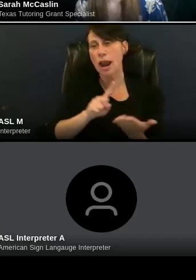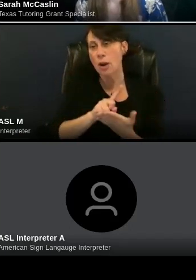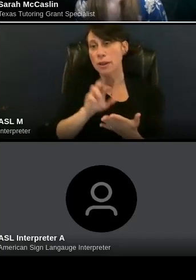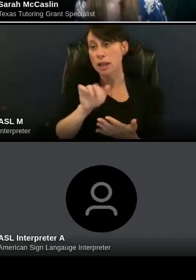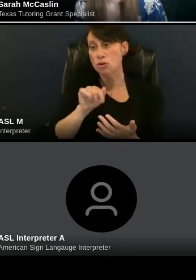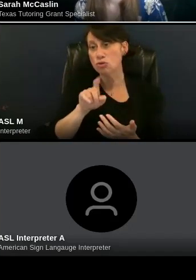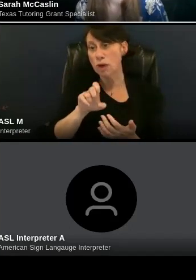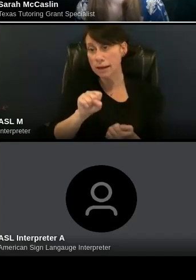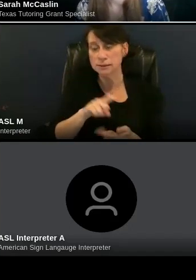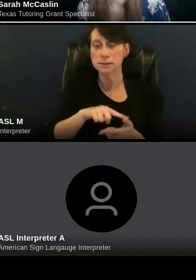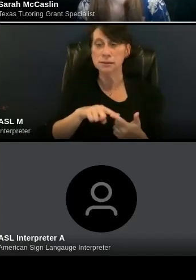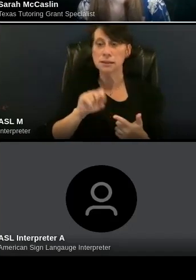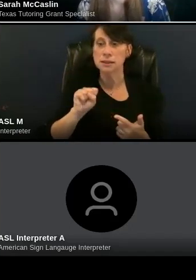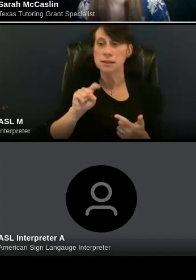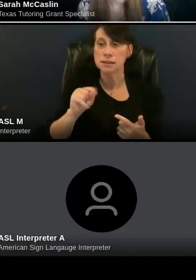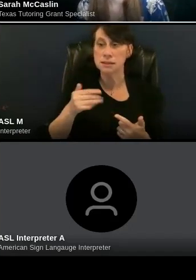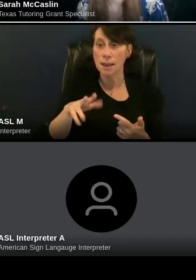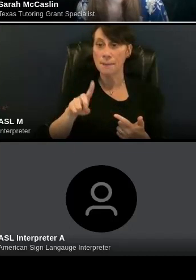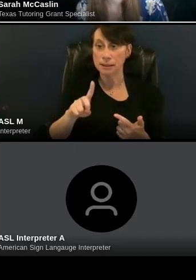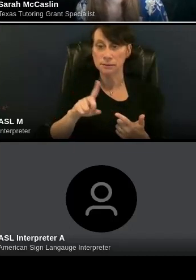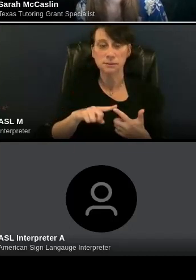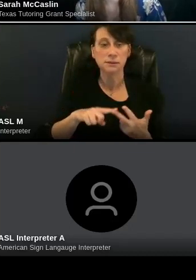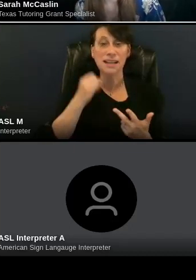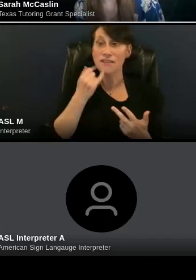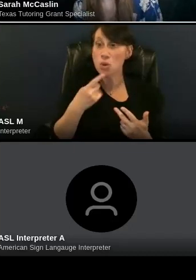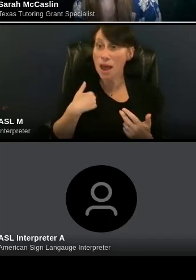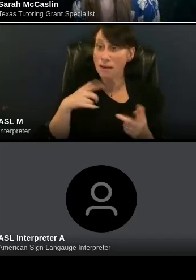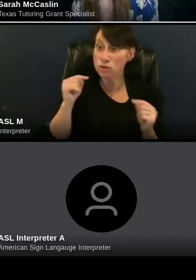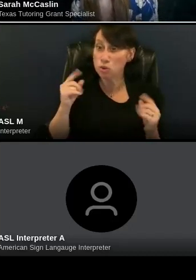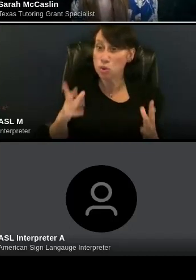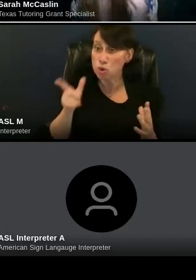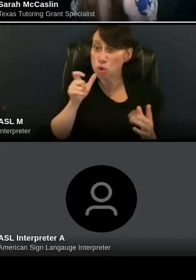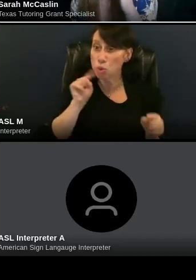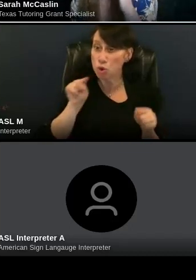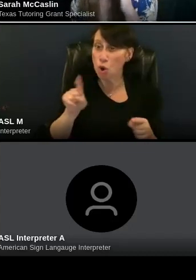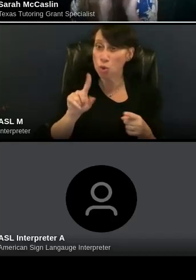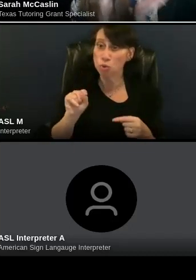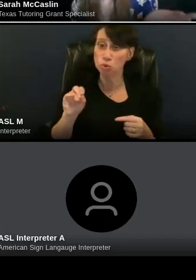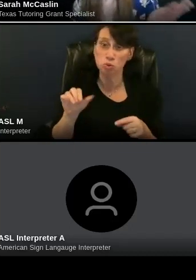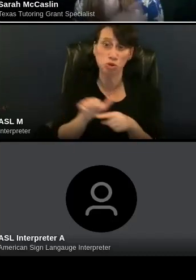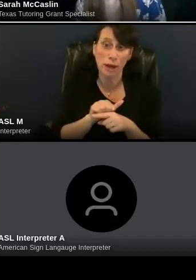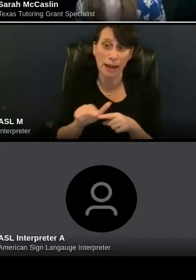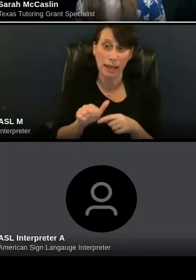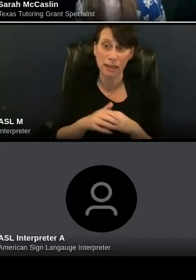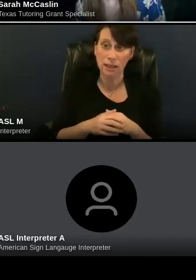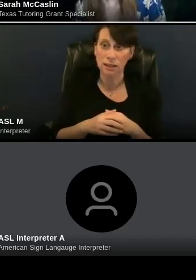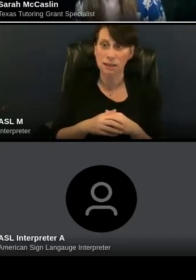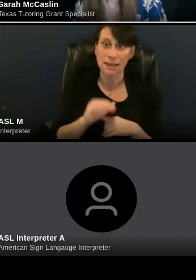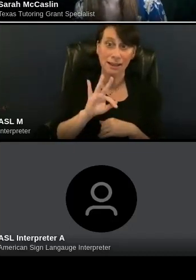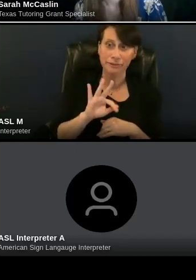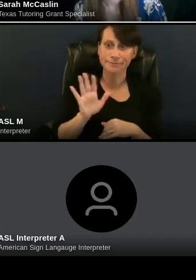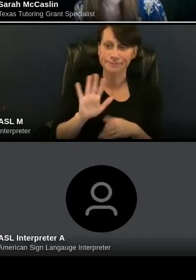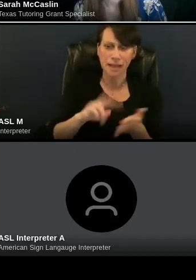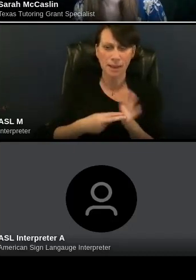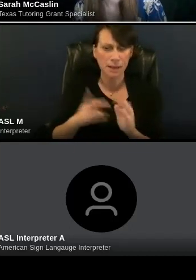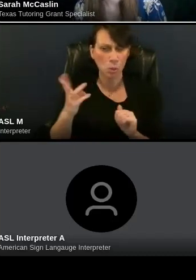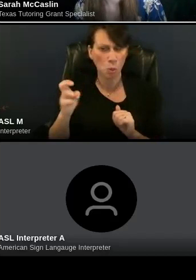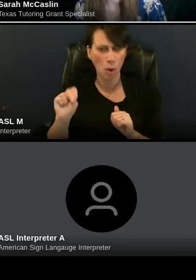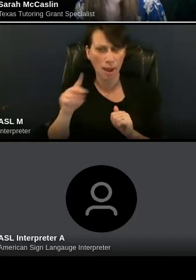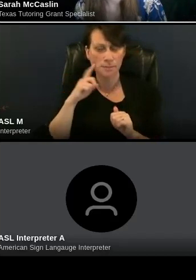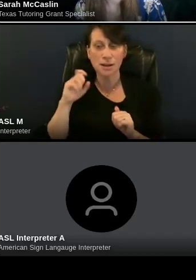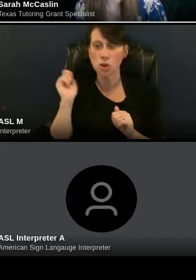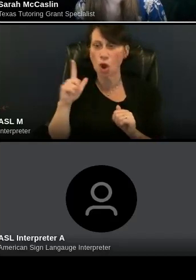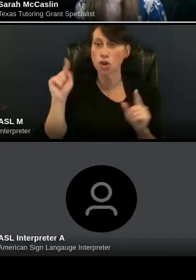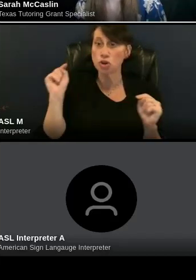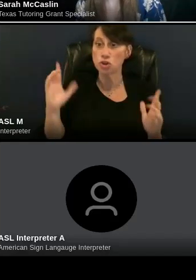consider stipends. If you have tutors that are going to training, and by if I mean when, because all of your tutors will